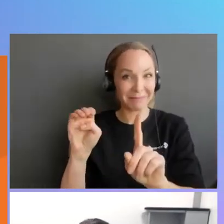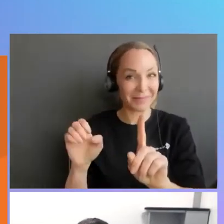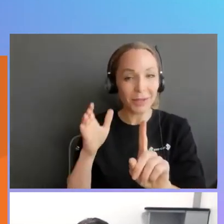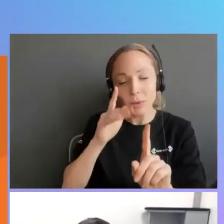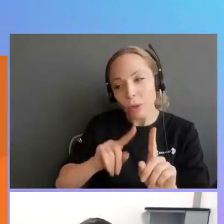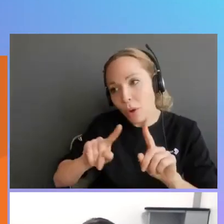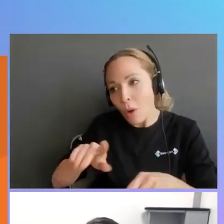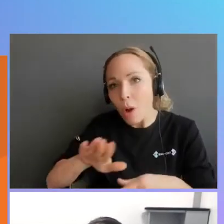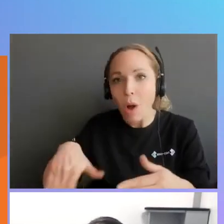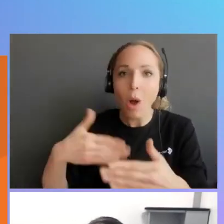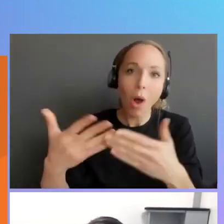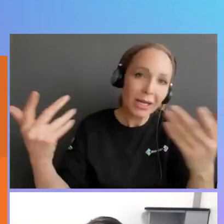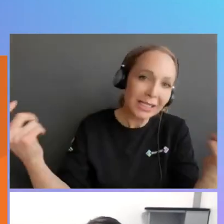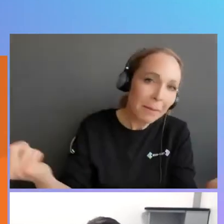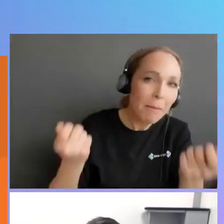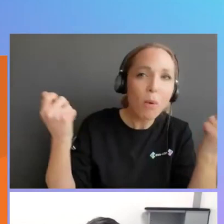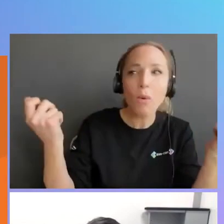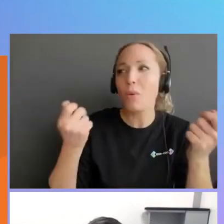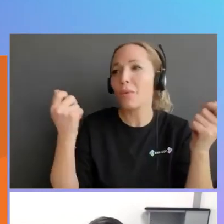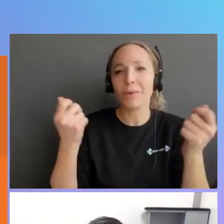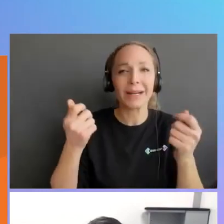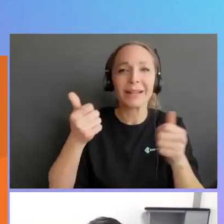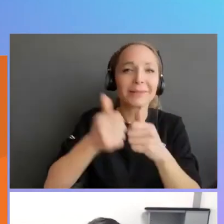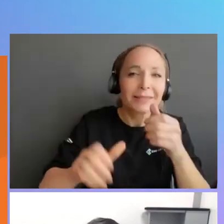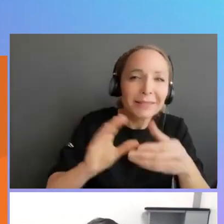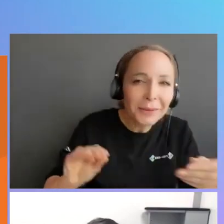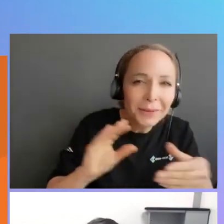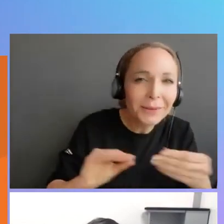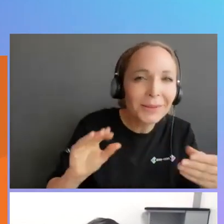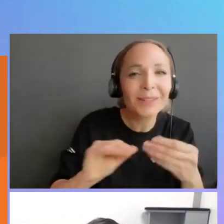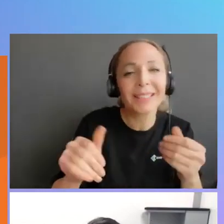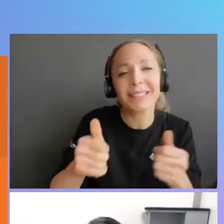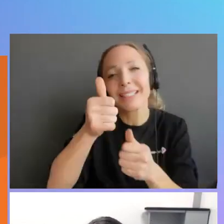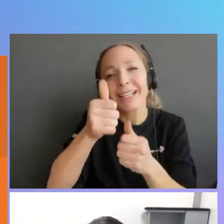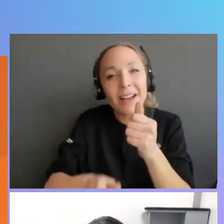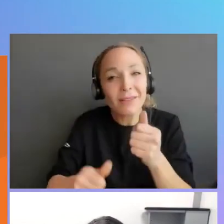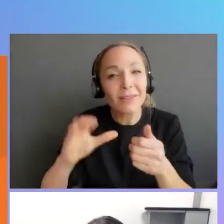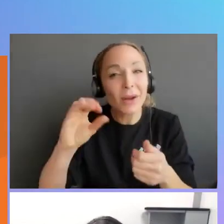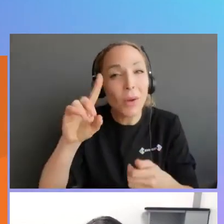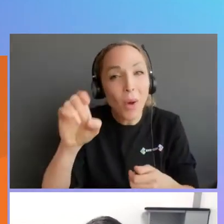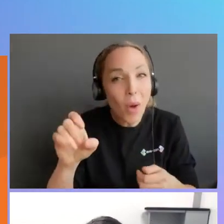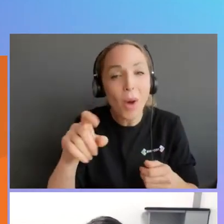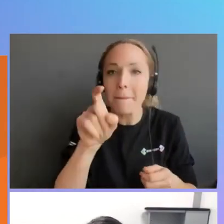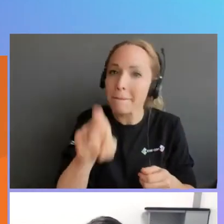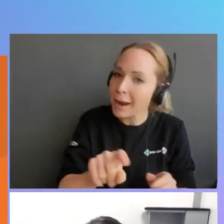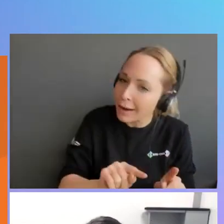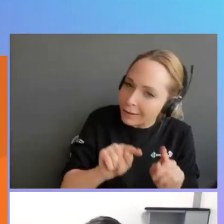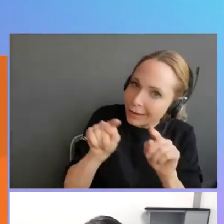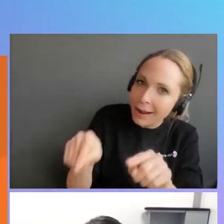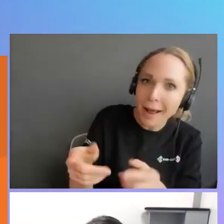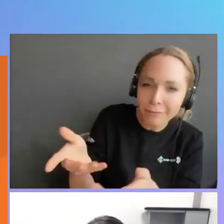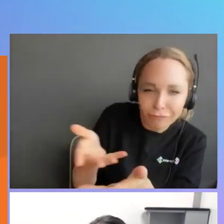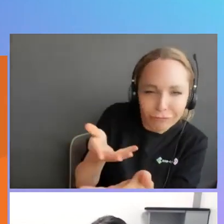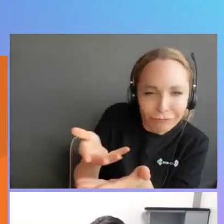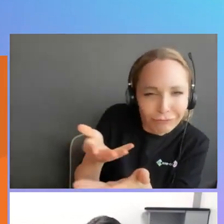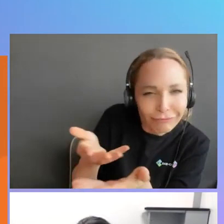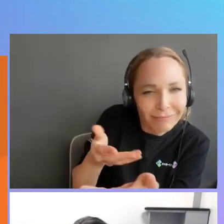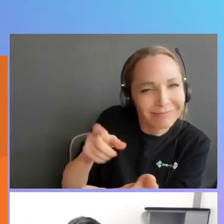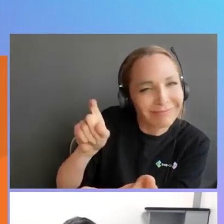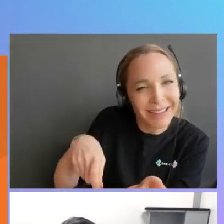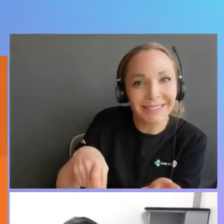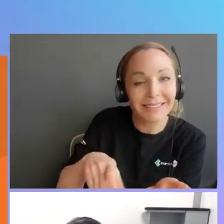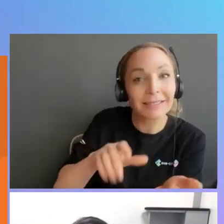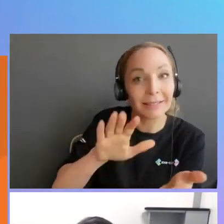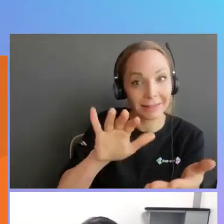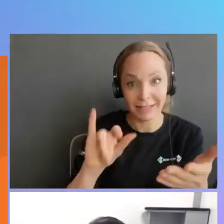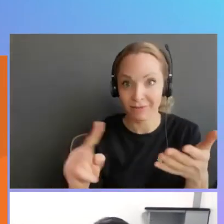every story, walking through every piece of code that's written. The second level, this is where I get really